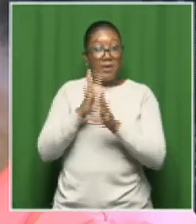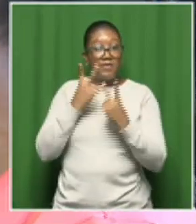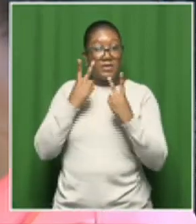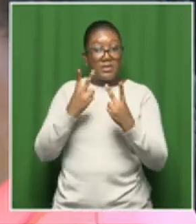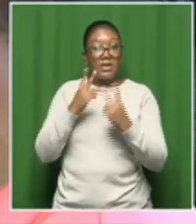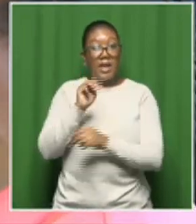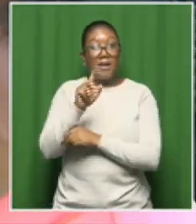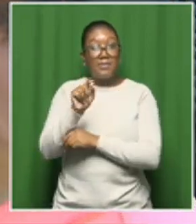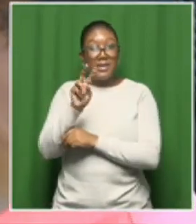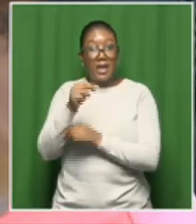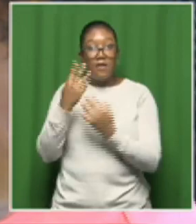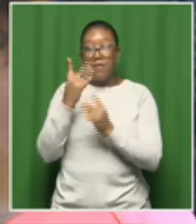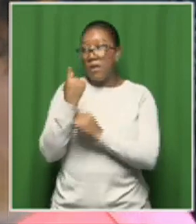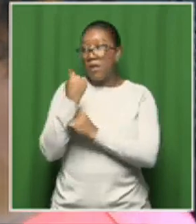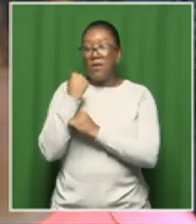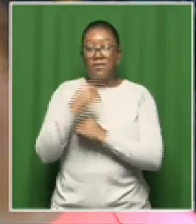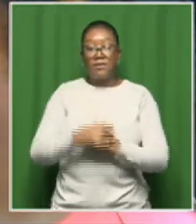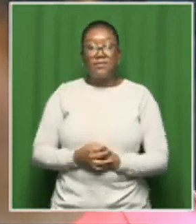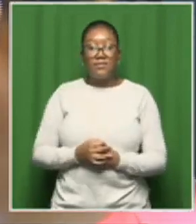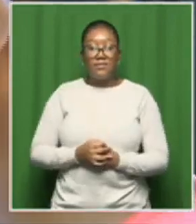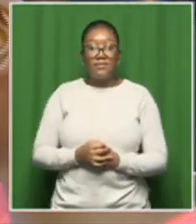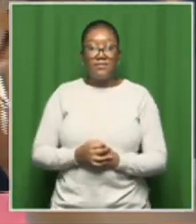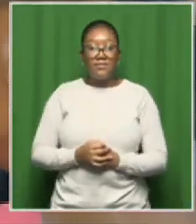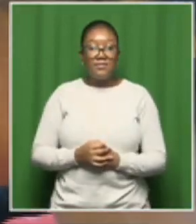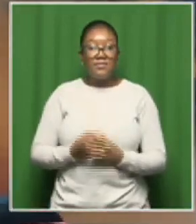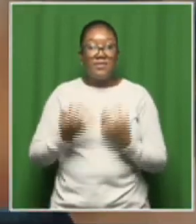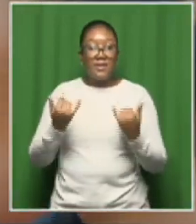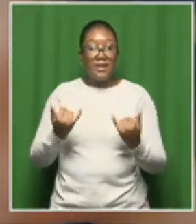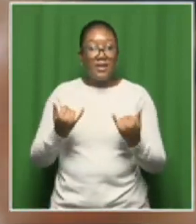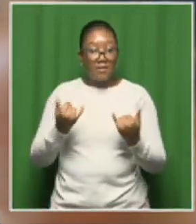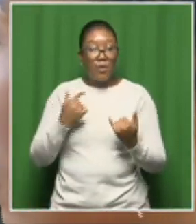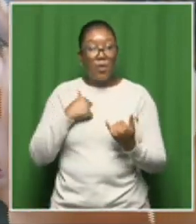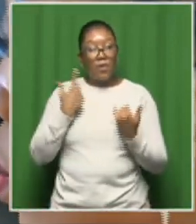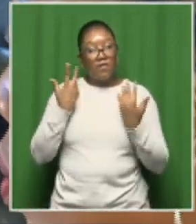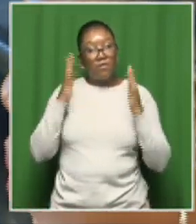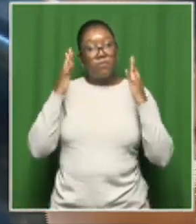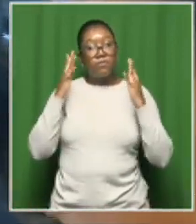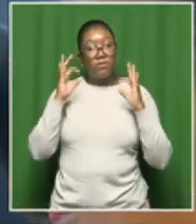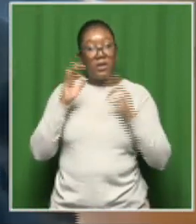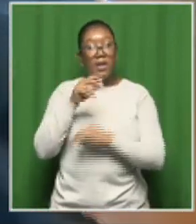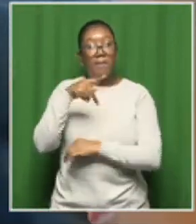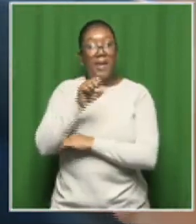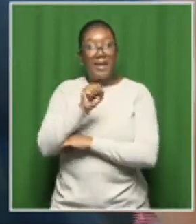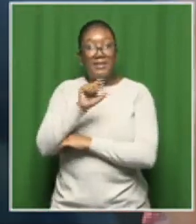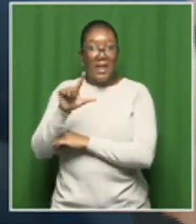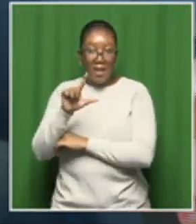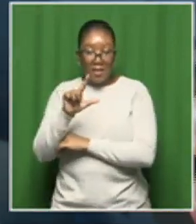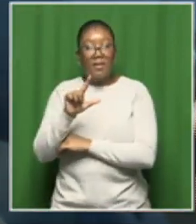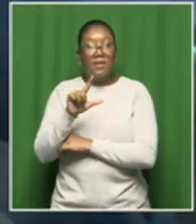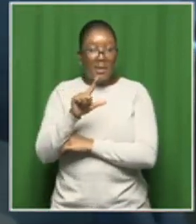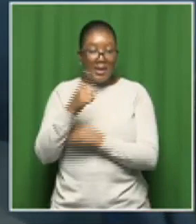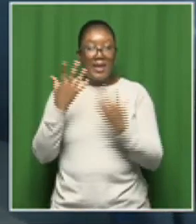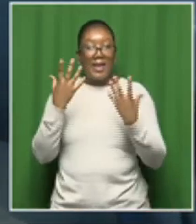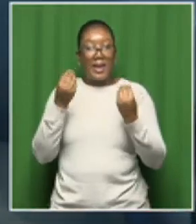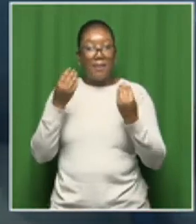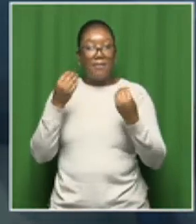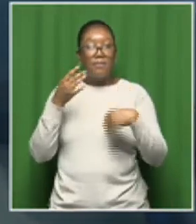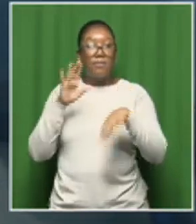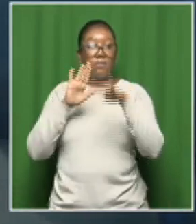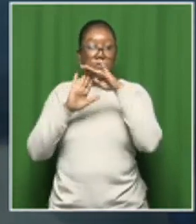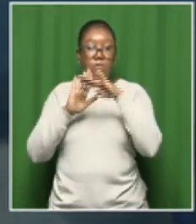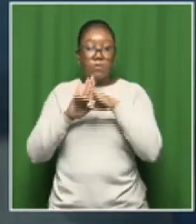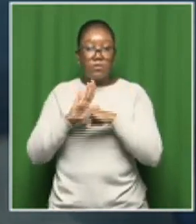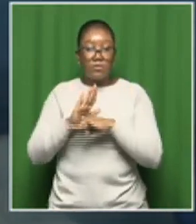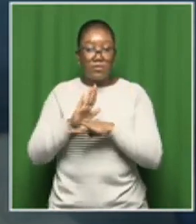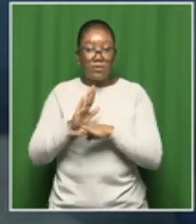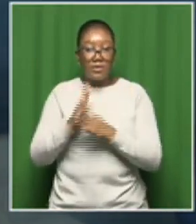MTN 8 not too long ago. Yeah, and the great thing is we have a full complement of PSL fixtures this weekend. It starts on Friday night with SuperSport,